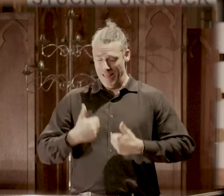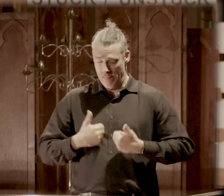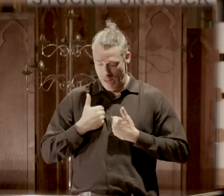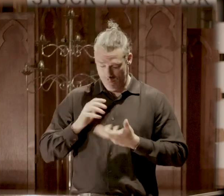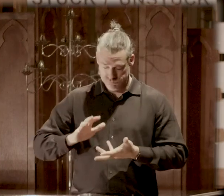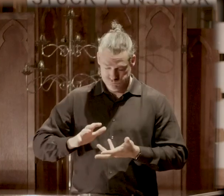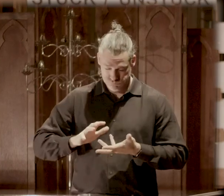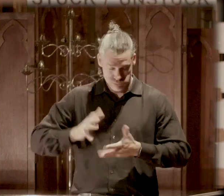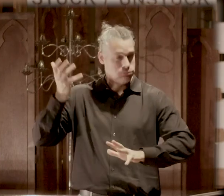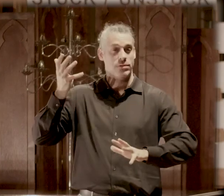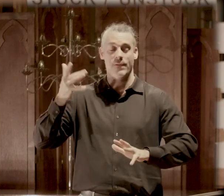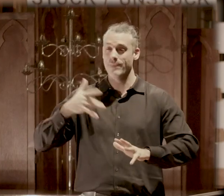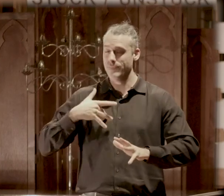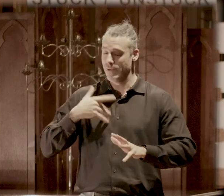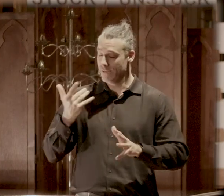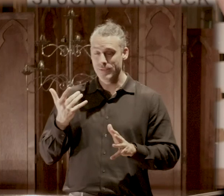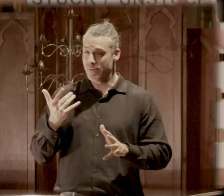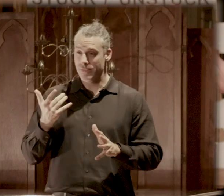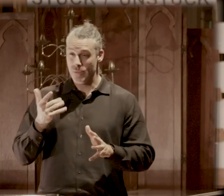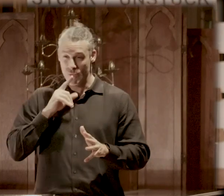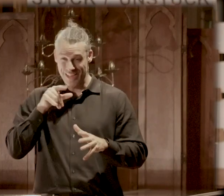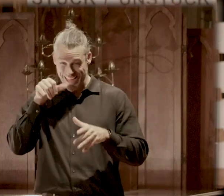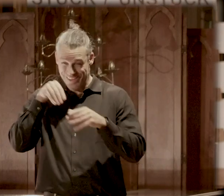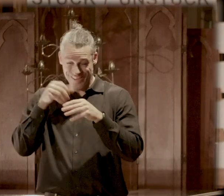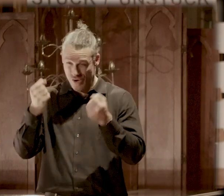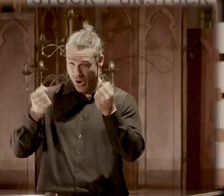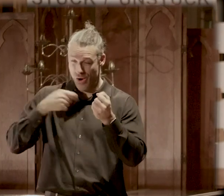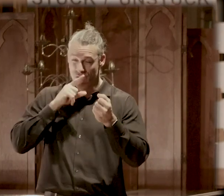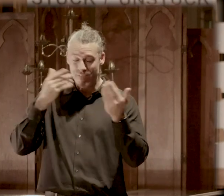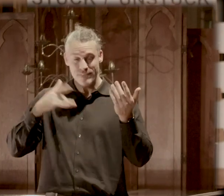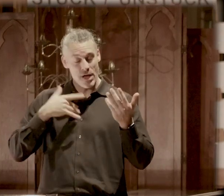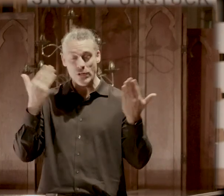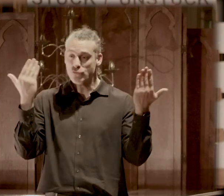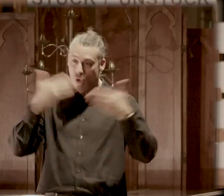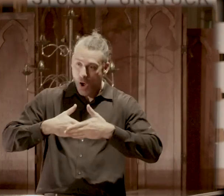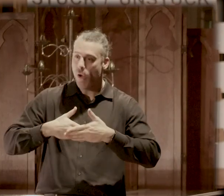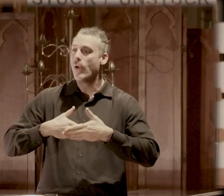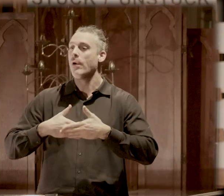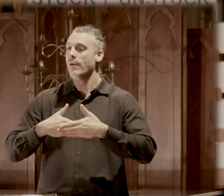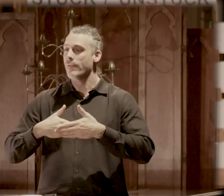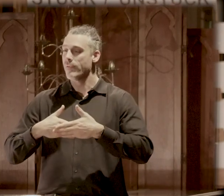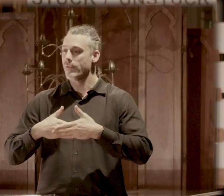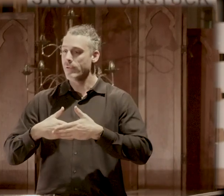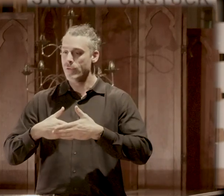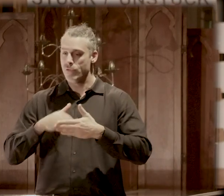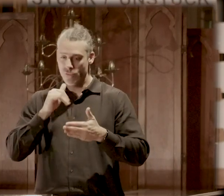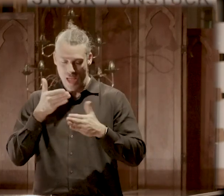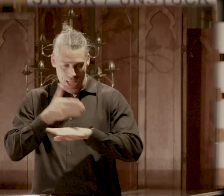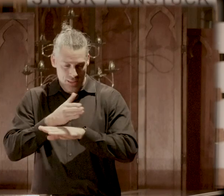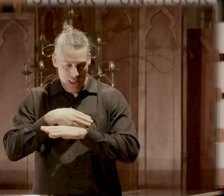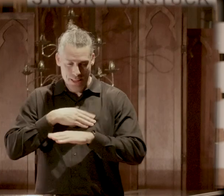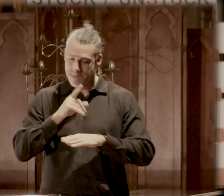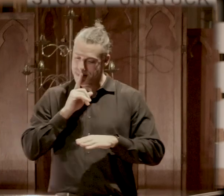darkness descended upon me, and really the entire vehicle. So I was